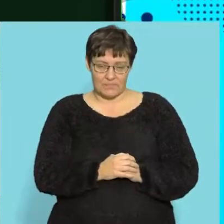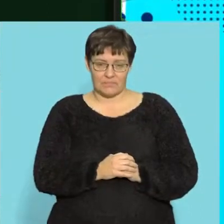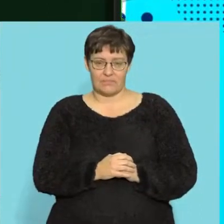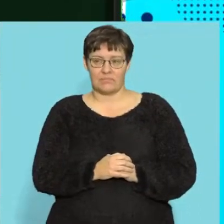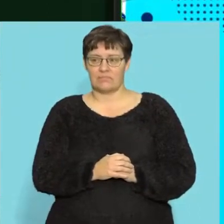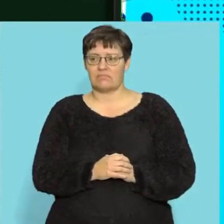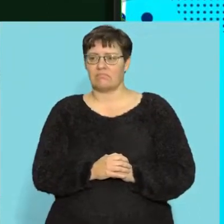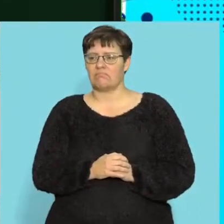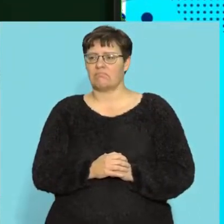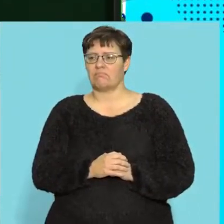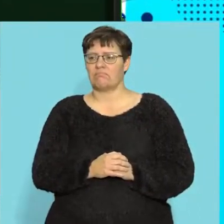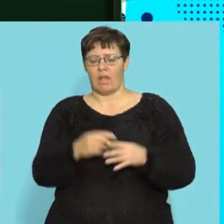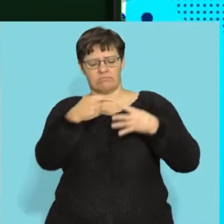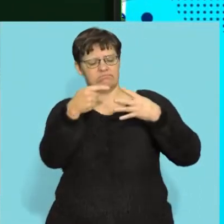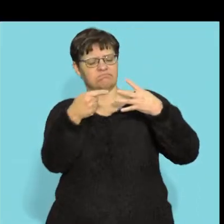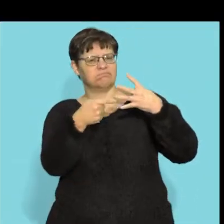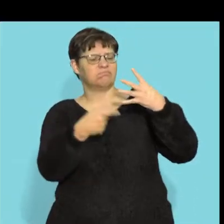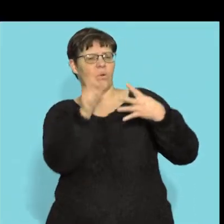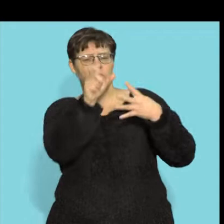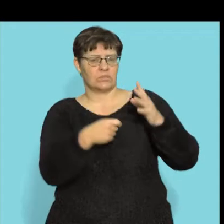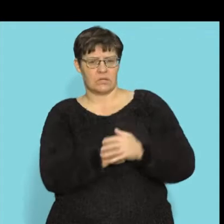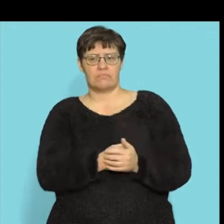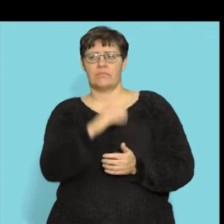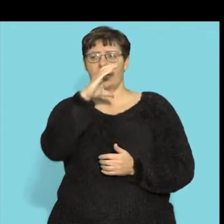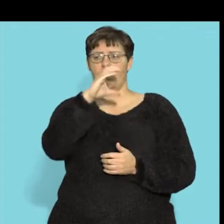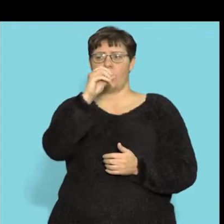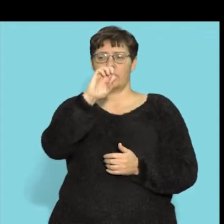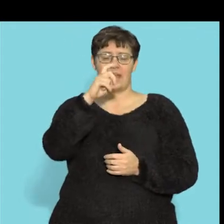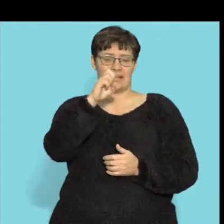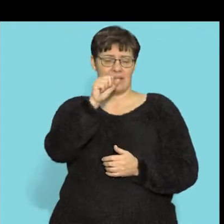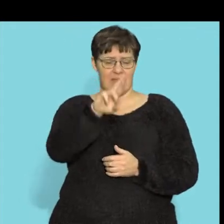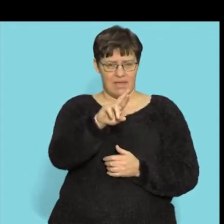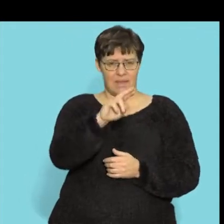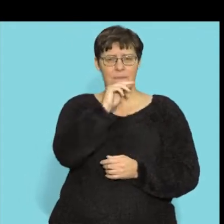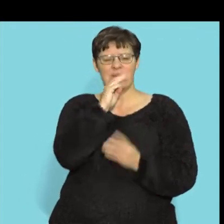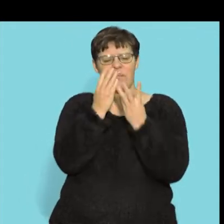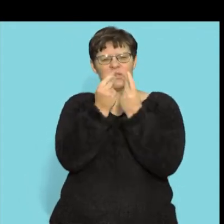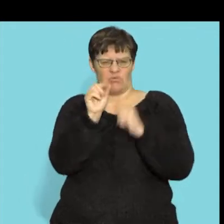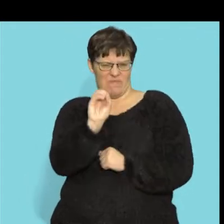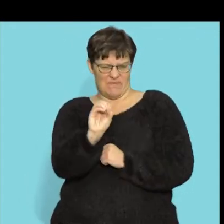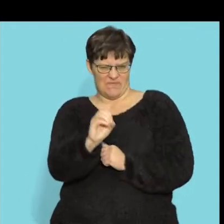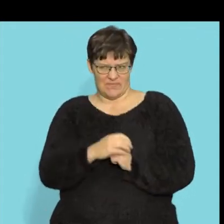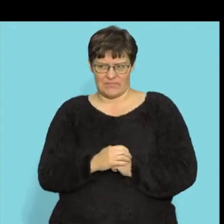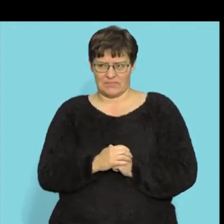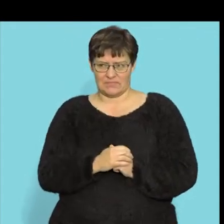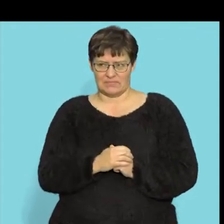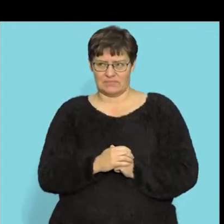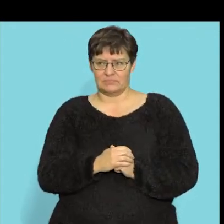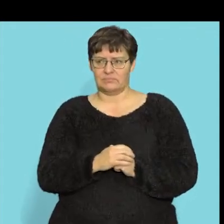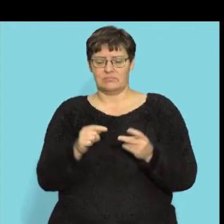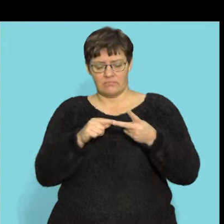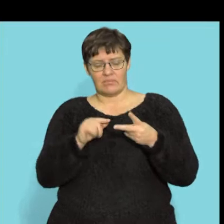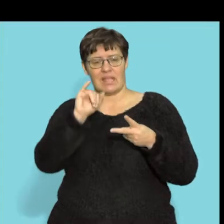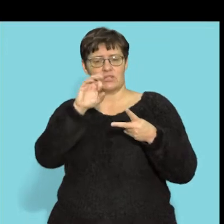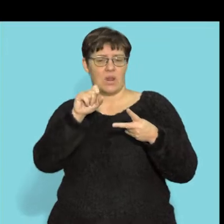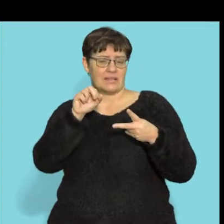meaning of that term. Right. So what are some of the terms? We talk of a conductor as a type of material. So